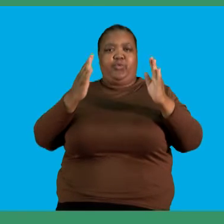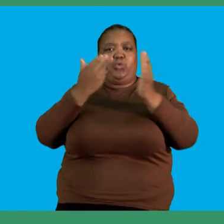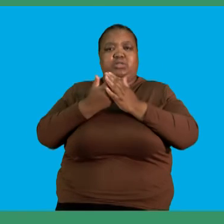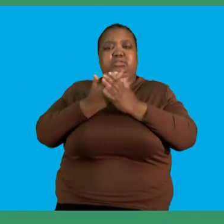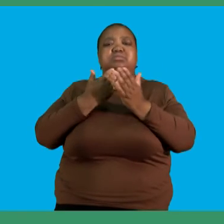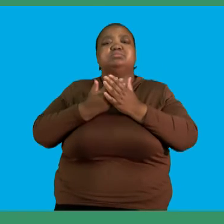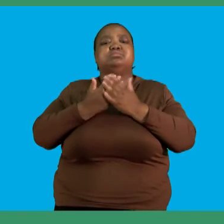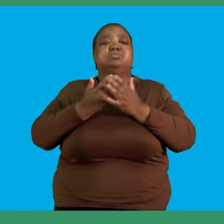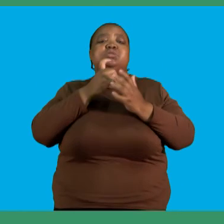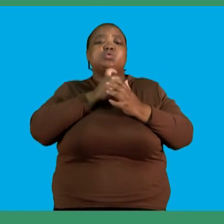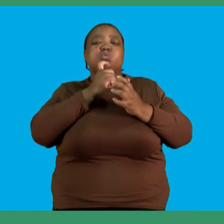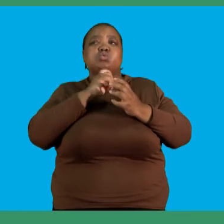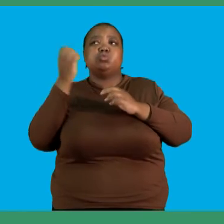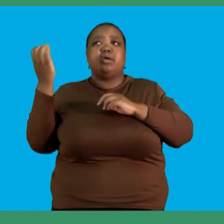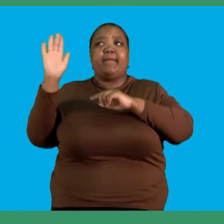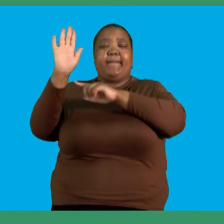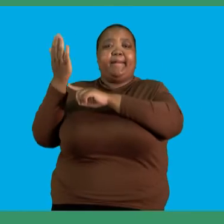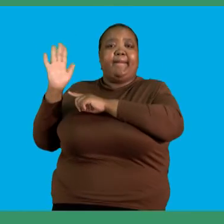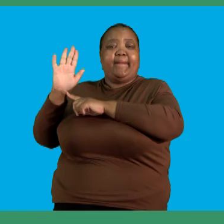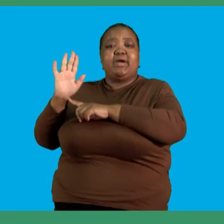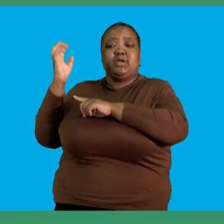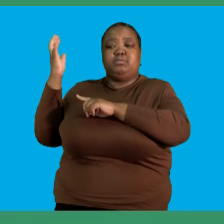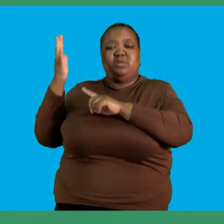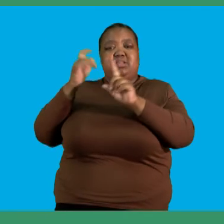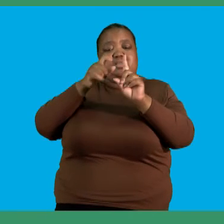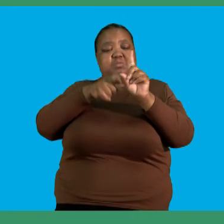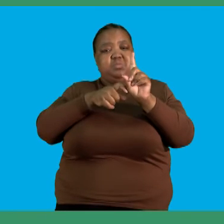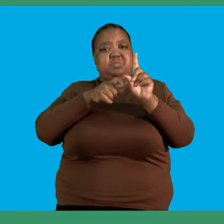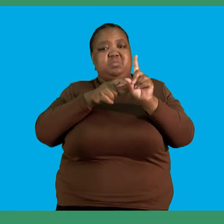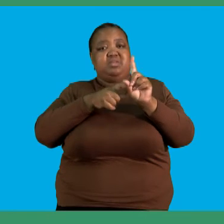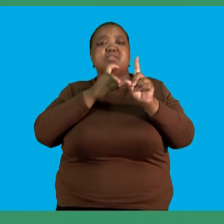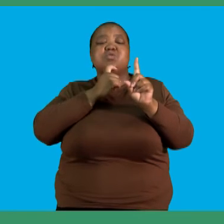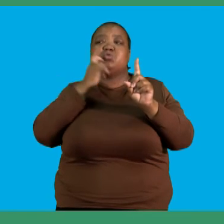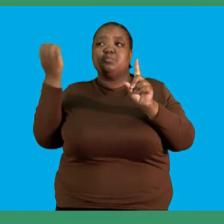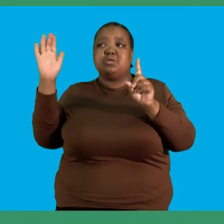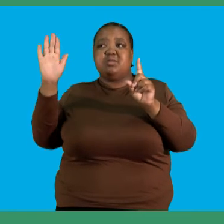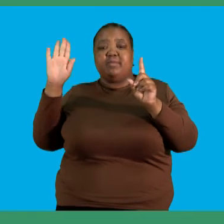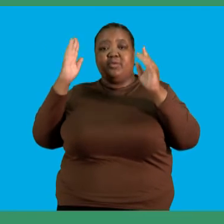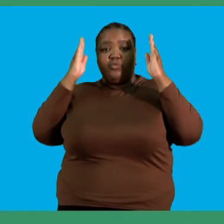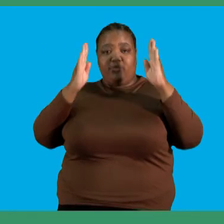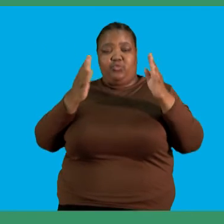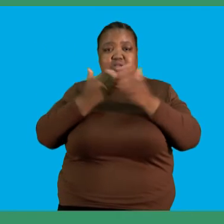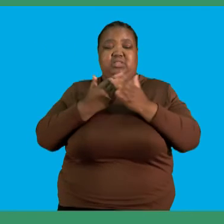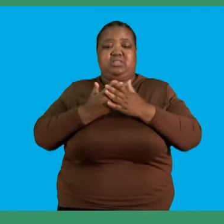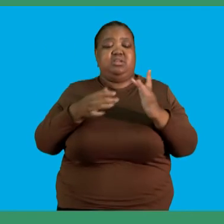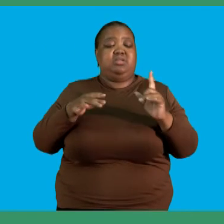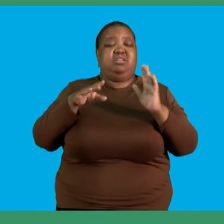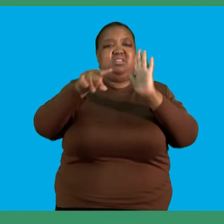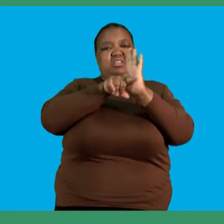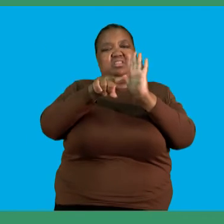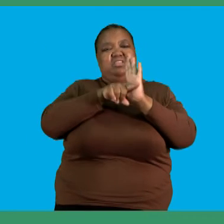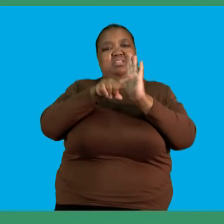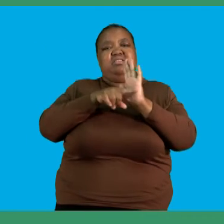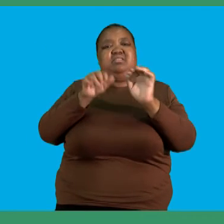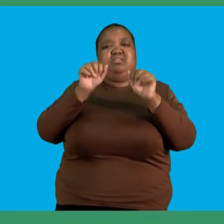you can focus when you're using now, or the audience can focus when they are using, or when the presenter is using